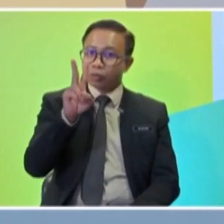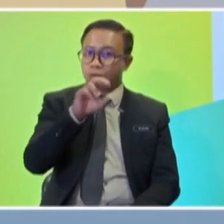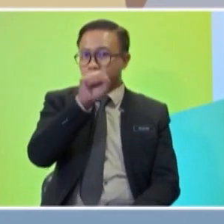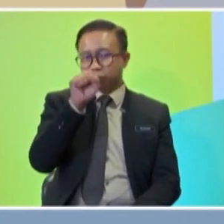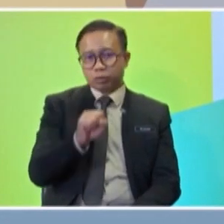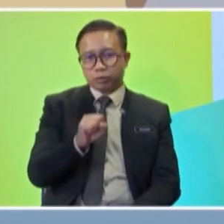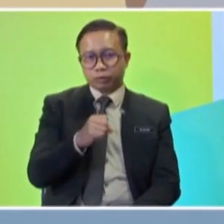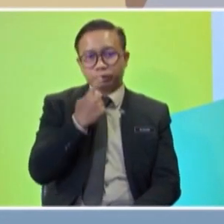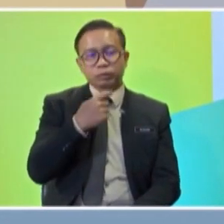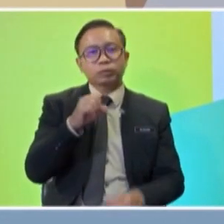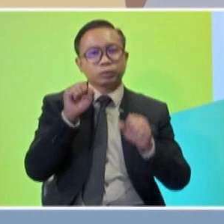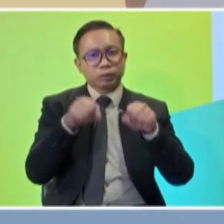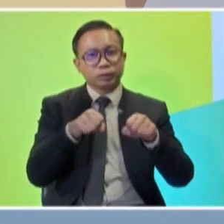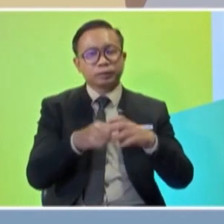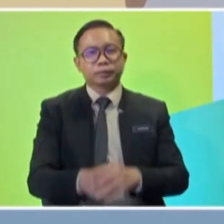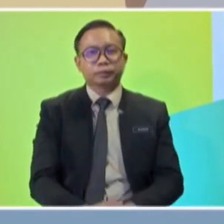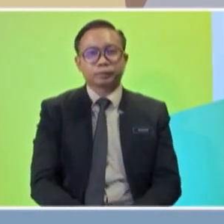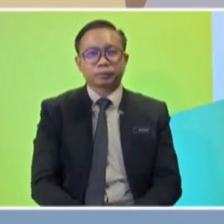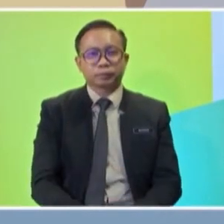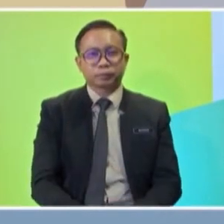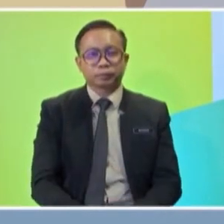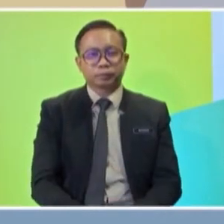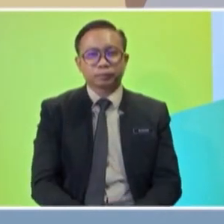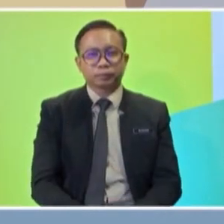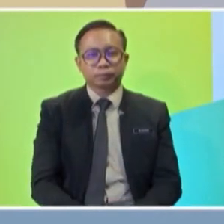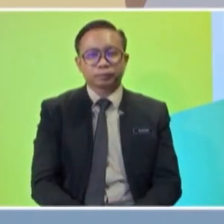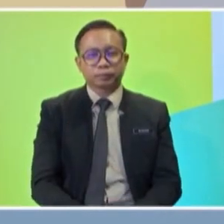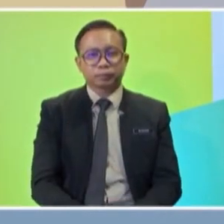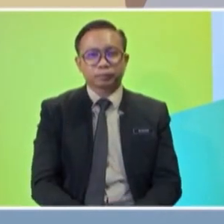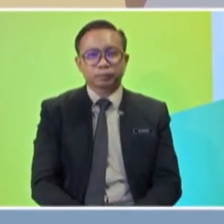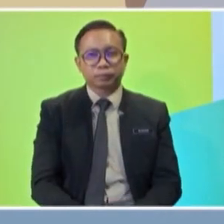can help me on the second question? Okay, second question.